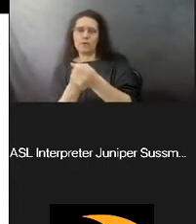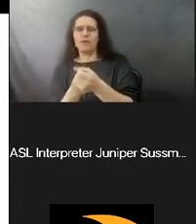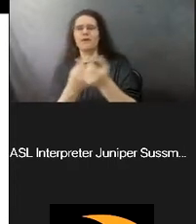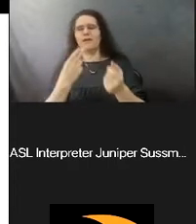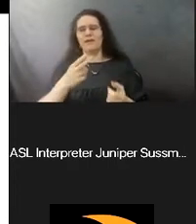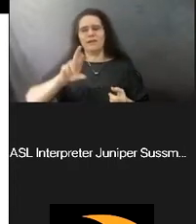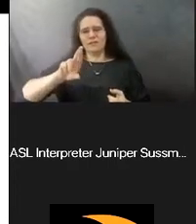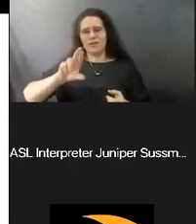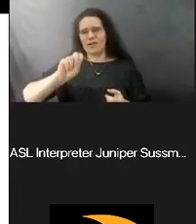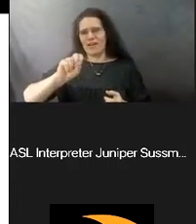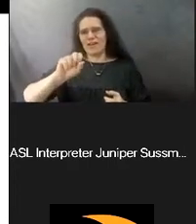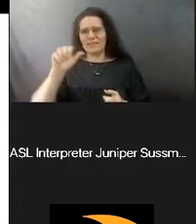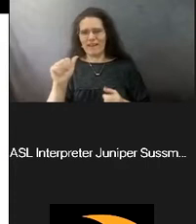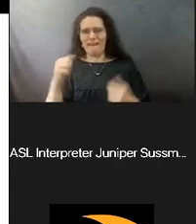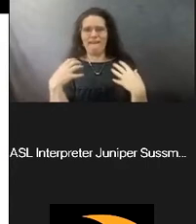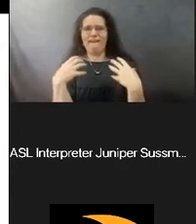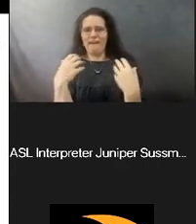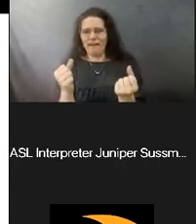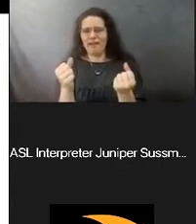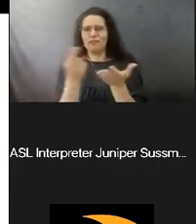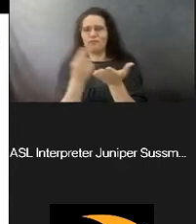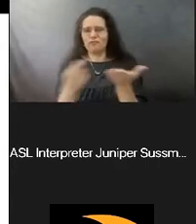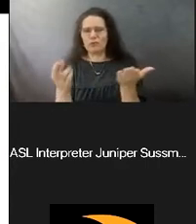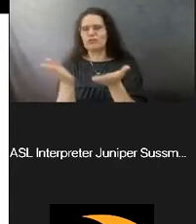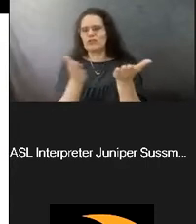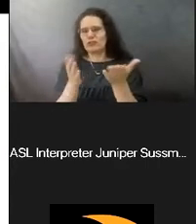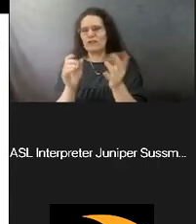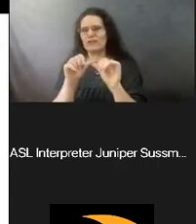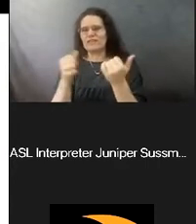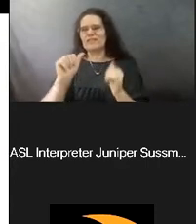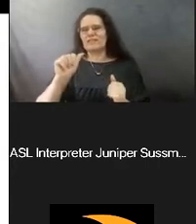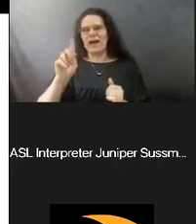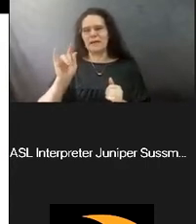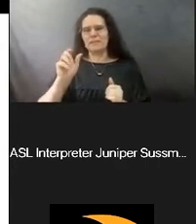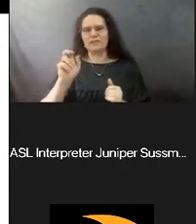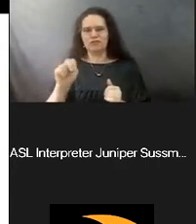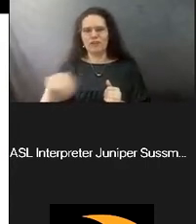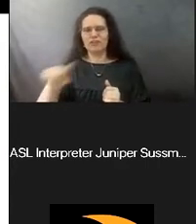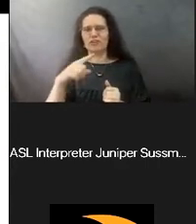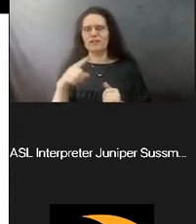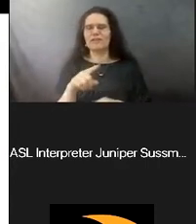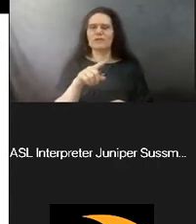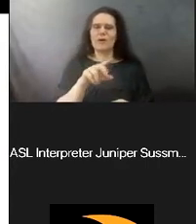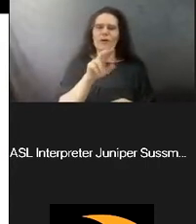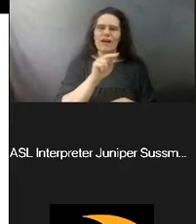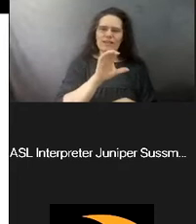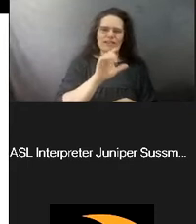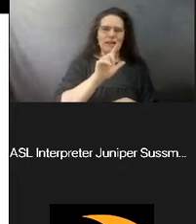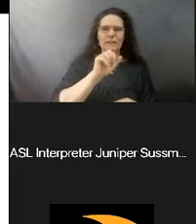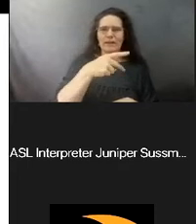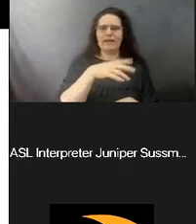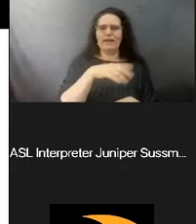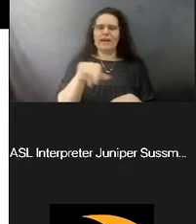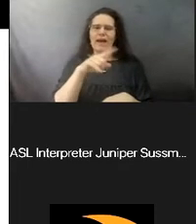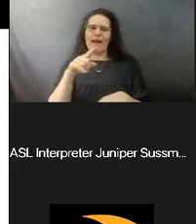Services Administration, or HRSA. Both for NCMLP and HOP, we are collaborating on HRSA's National Training and